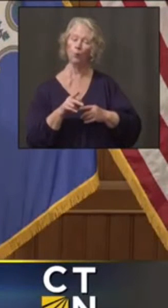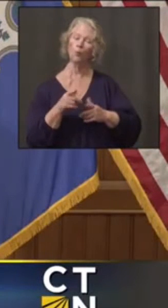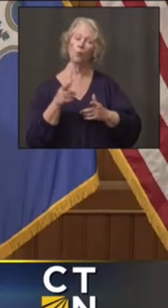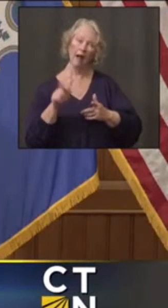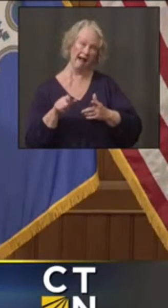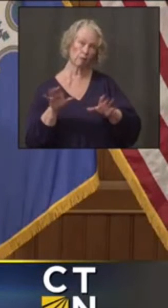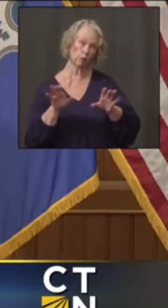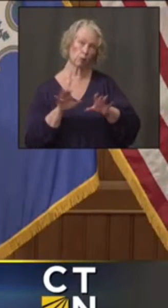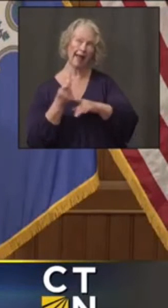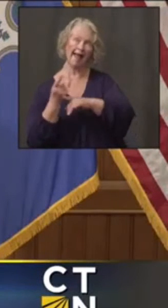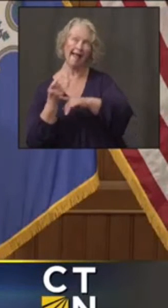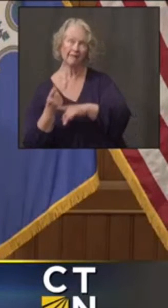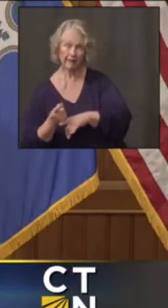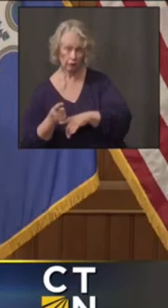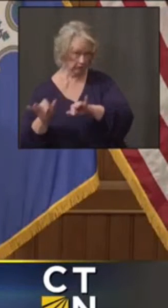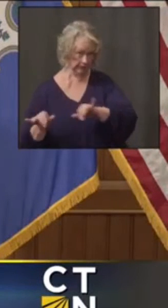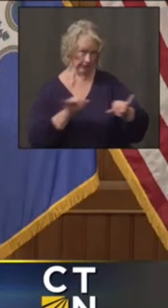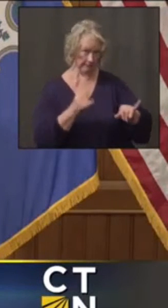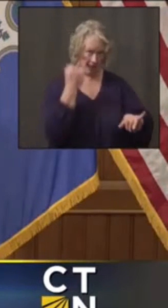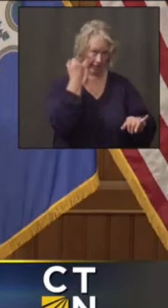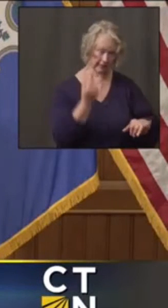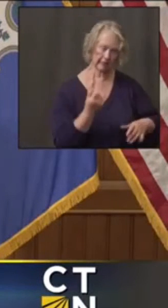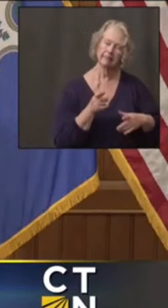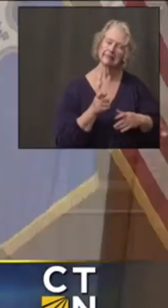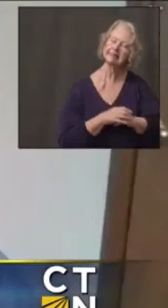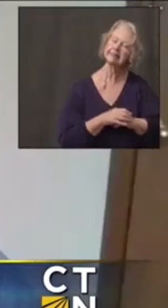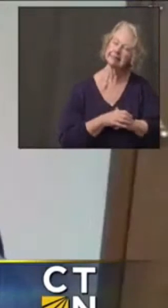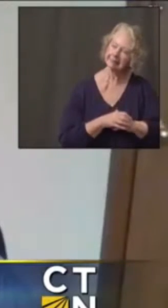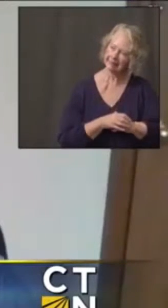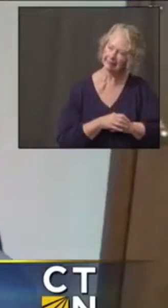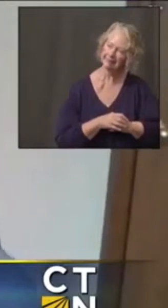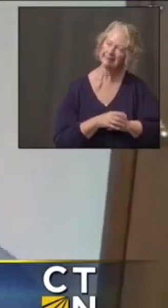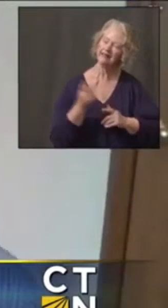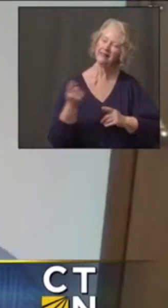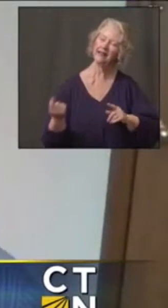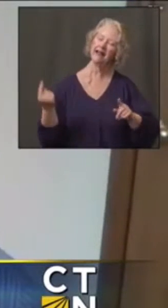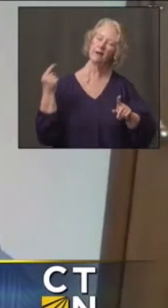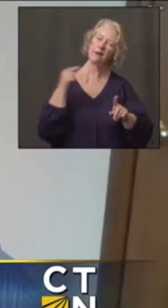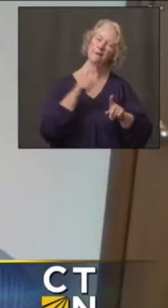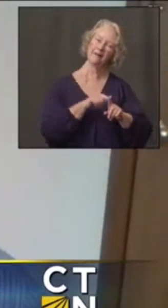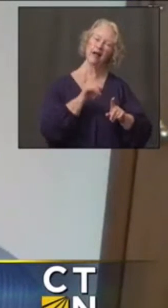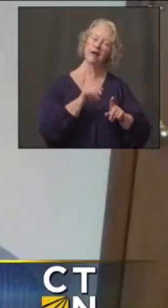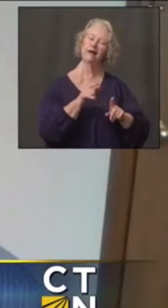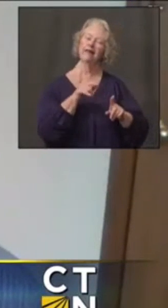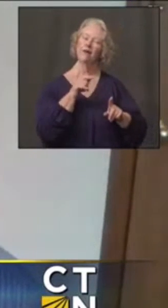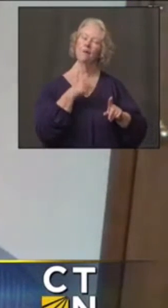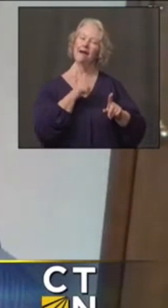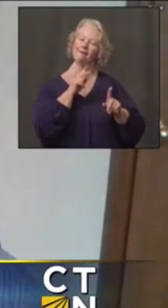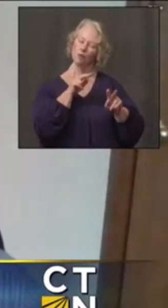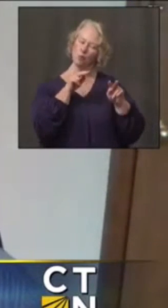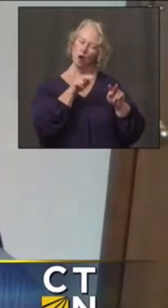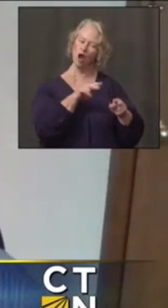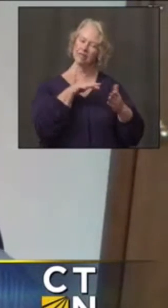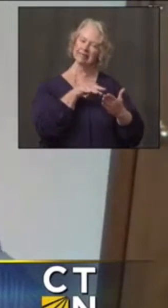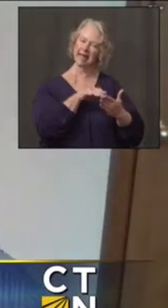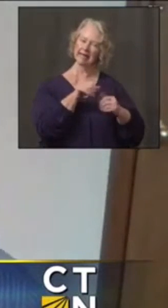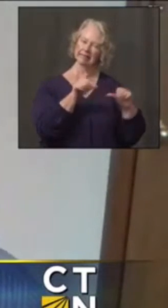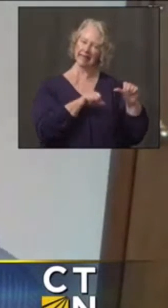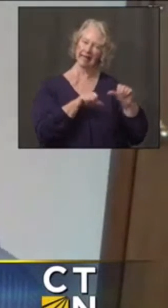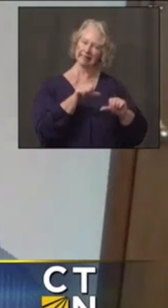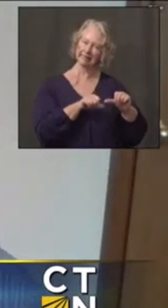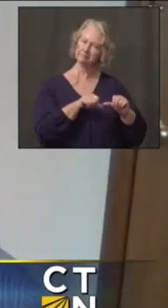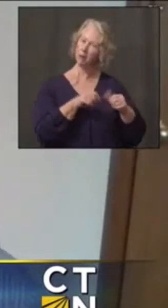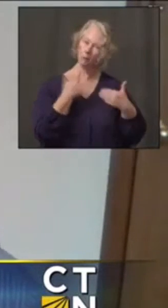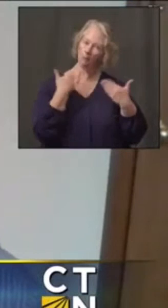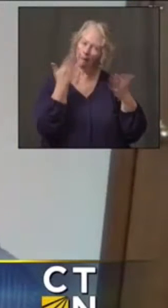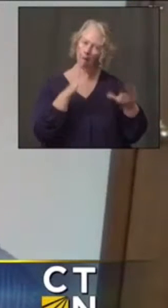year? This leads back to the question about it's the science, and we follow the science, and we do not know the